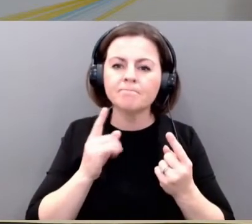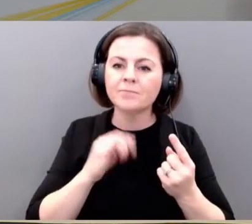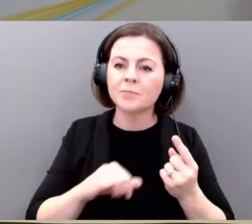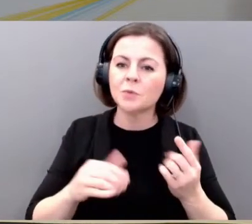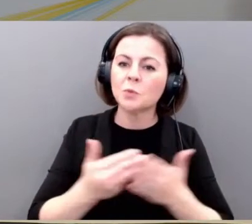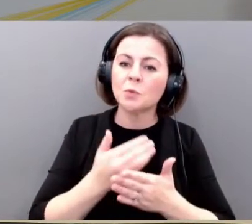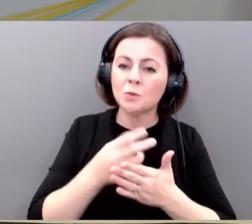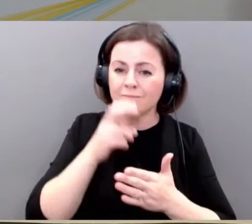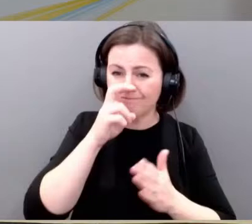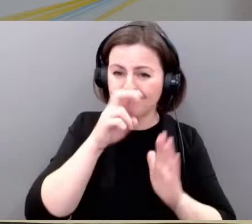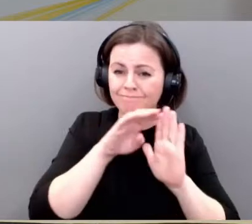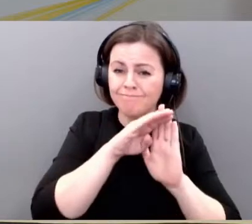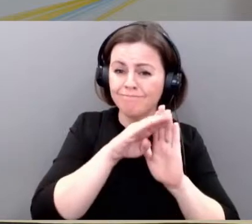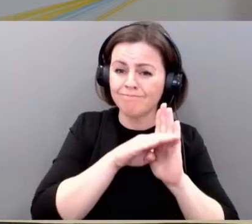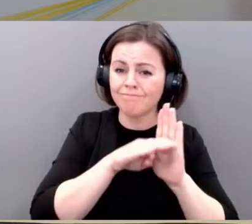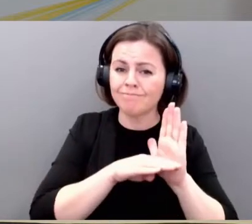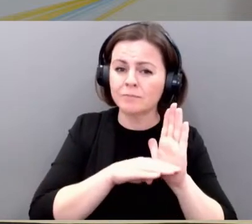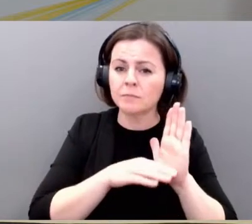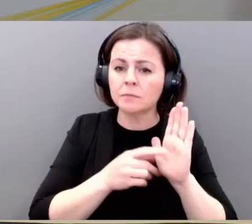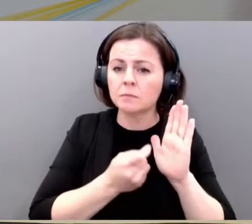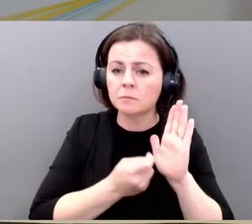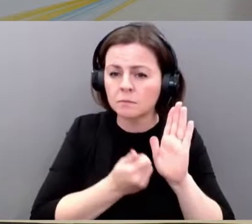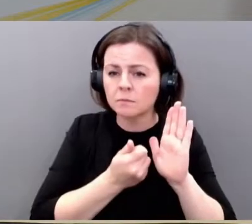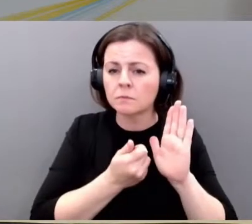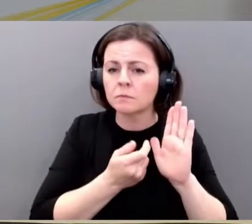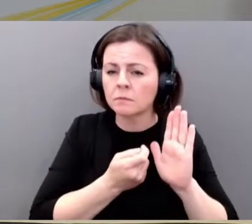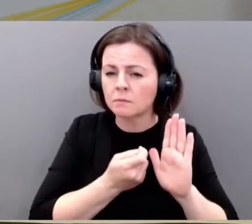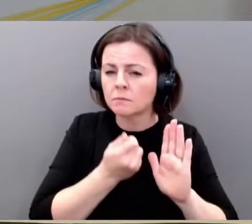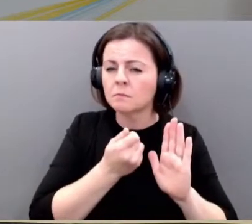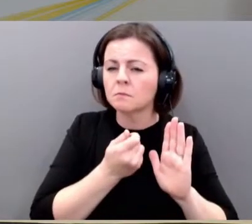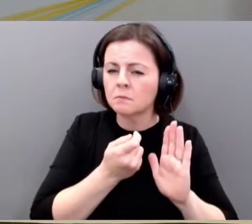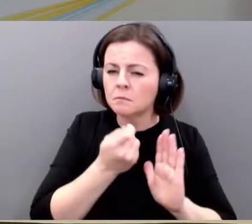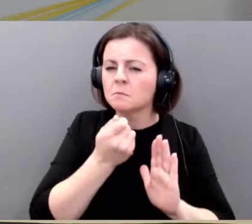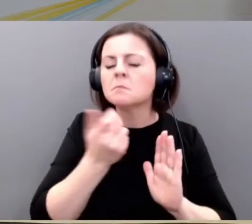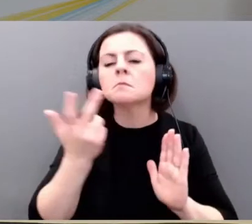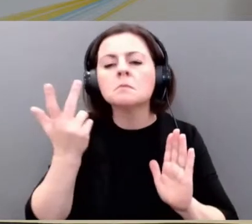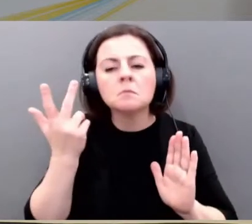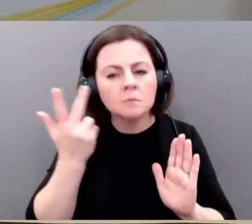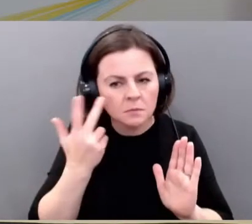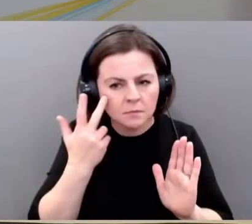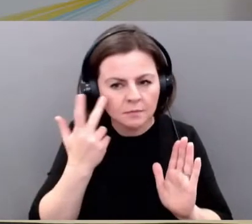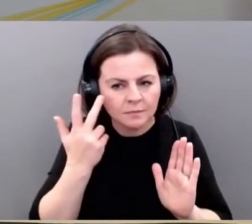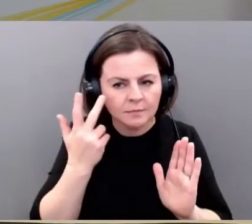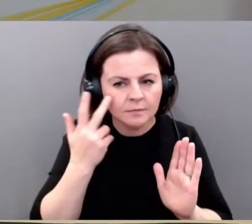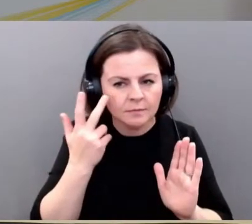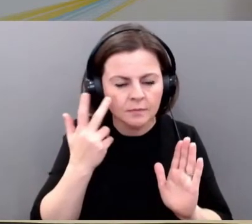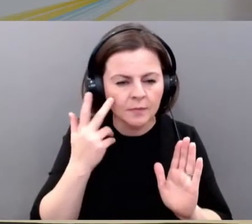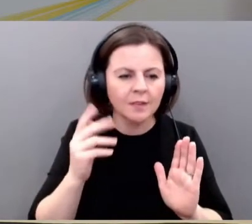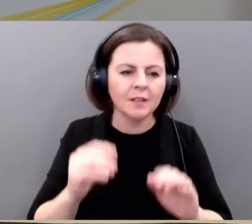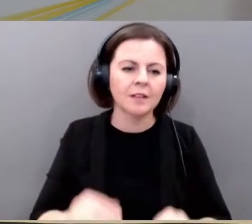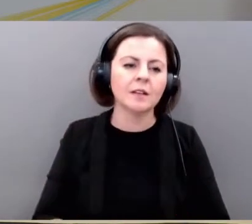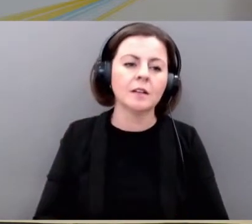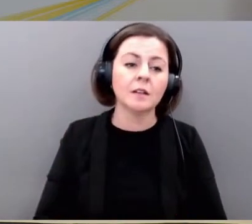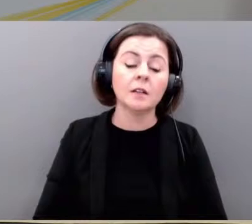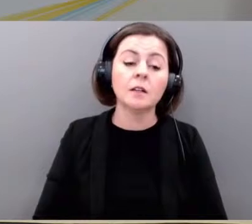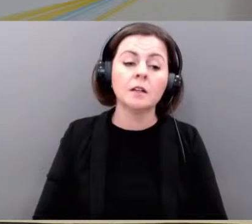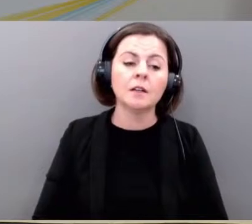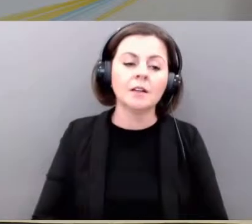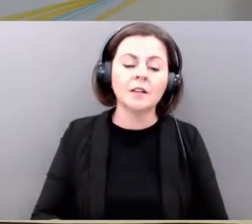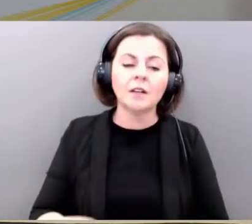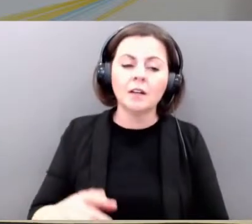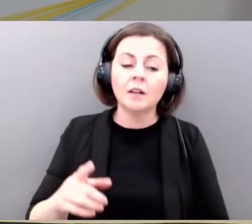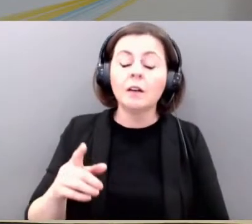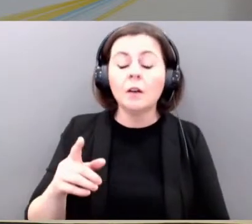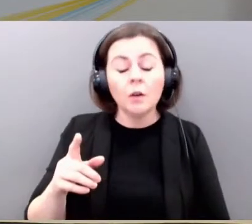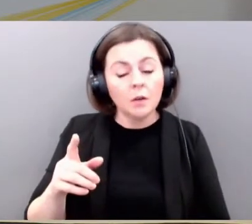restrictions being eased up a little bit. But we also would like to see, if possible,